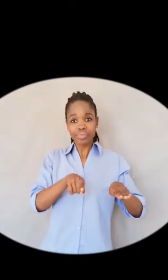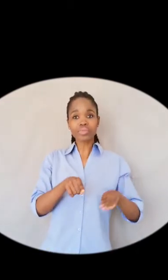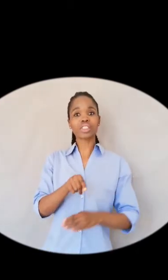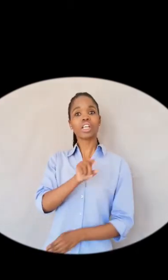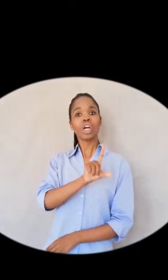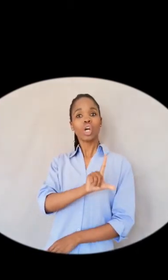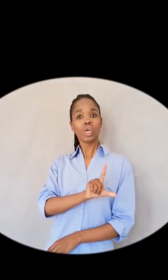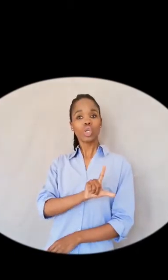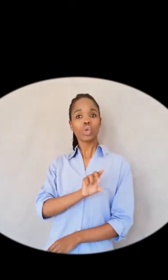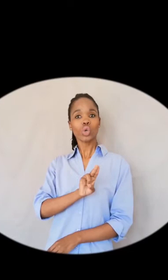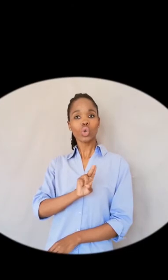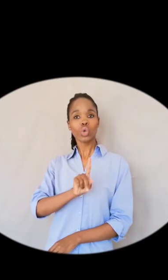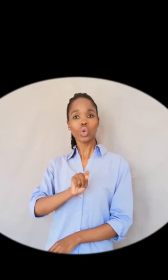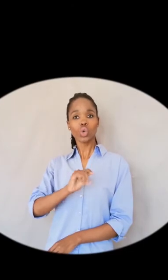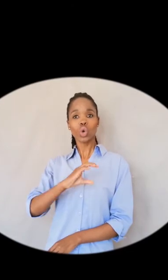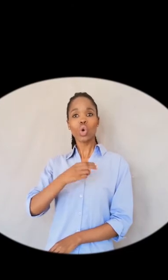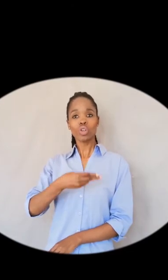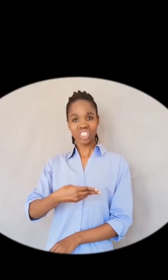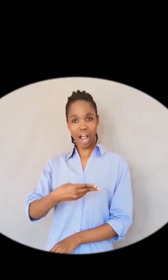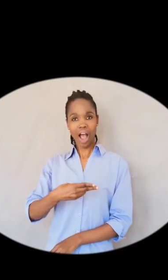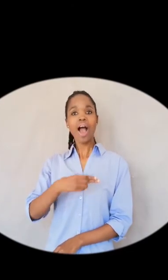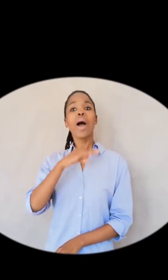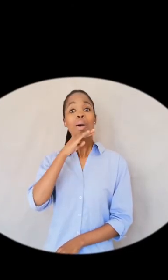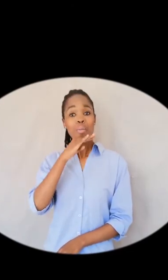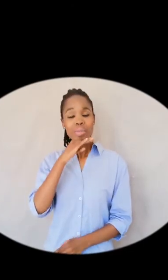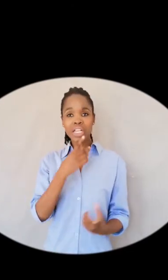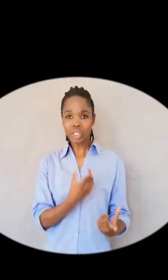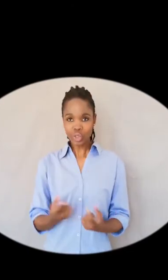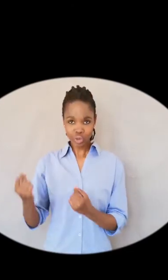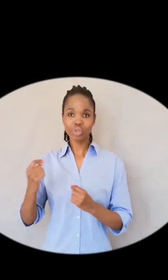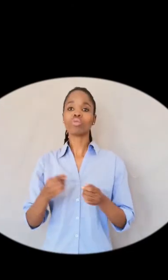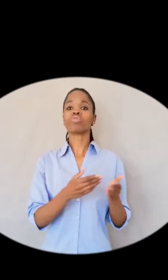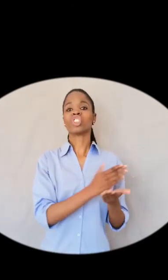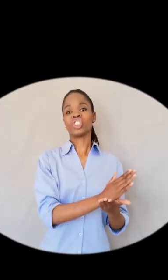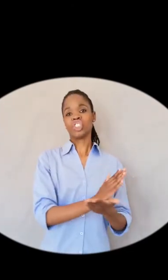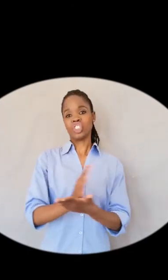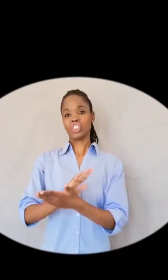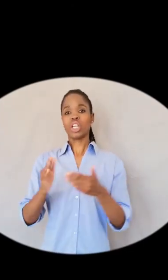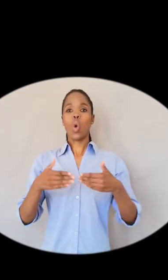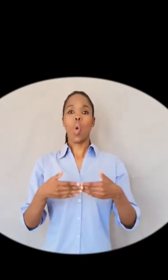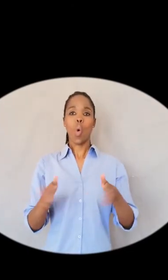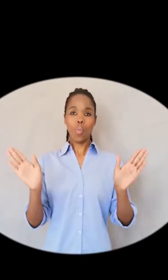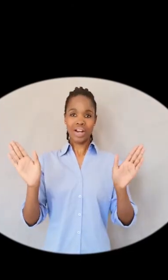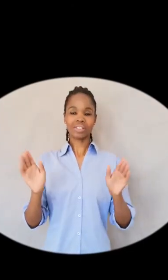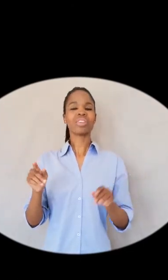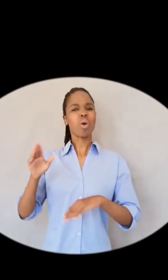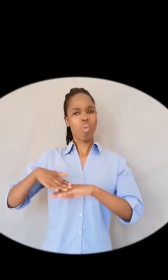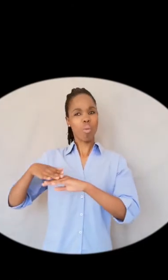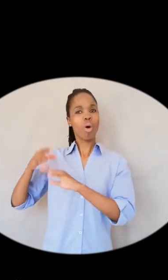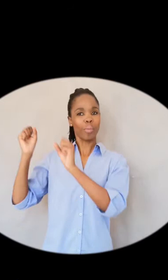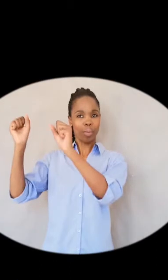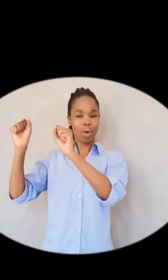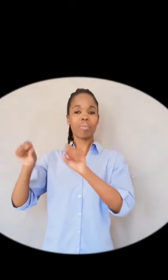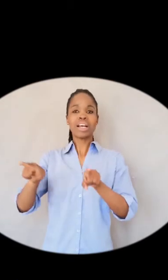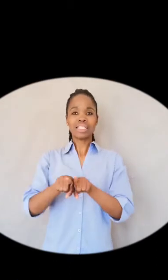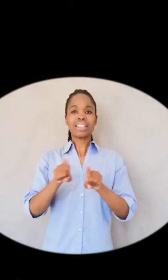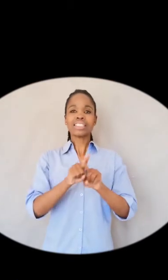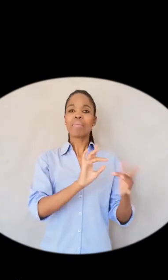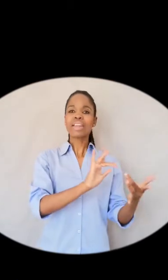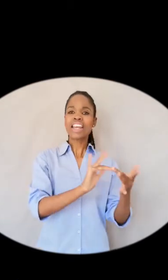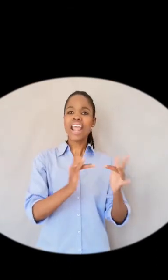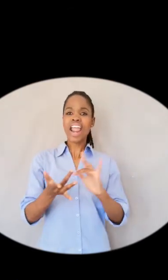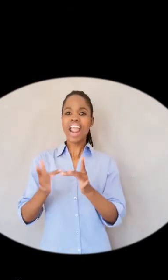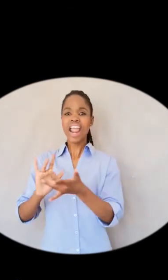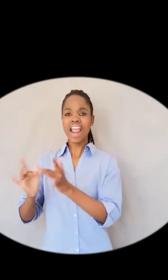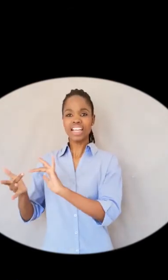So we at Lucha play an open game, right? I'm going to speak to some of that as well. Cool. Very simple. What we're